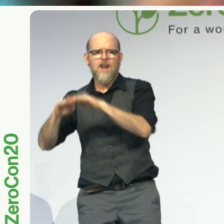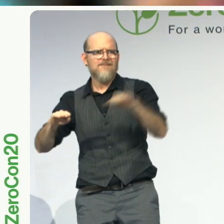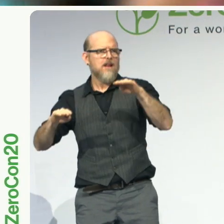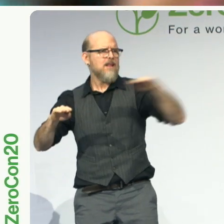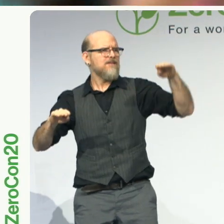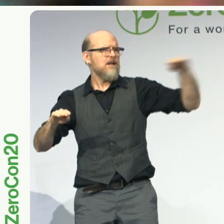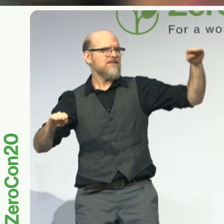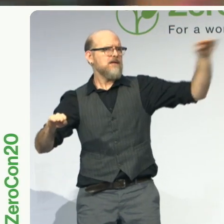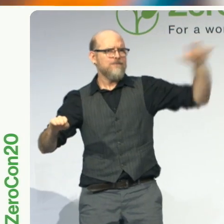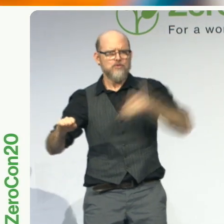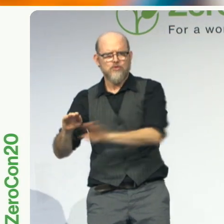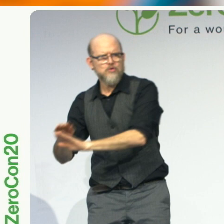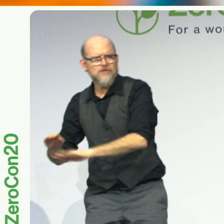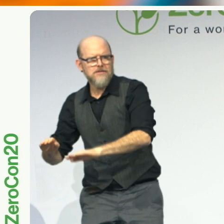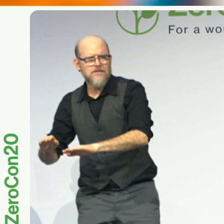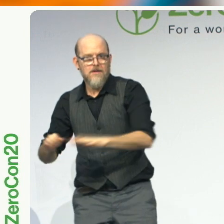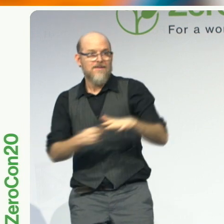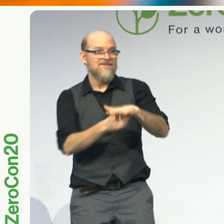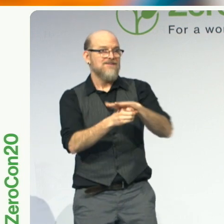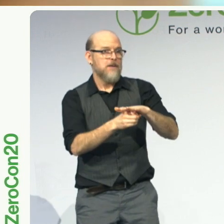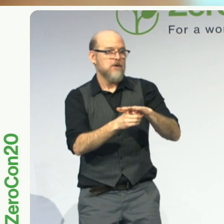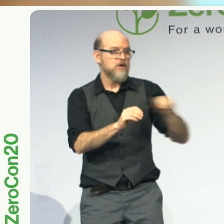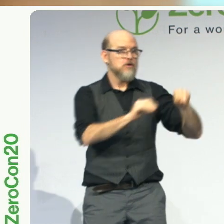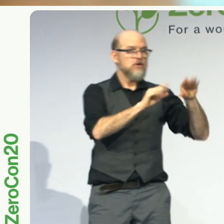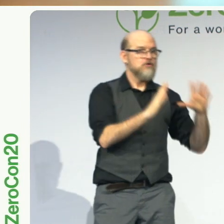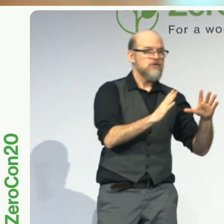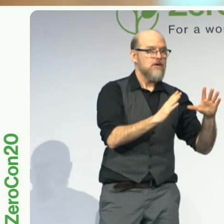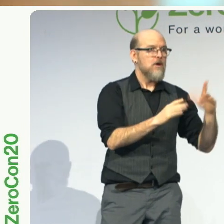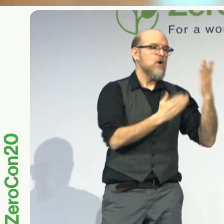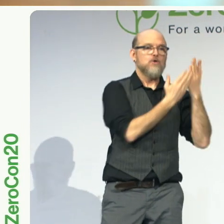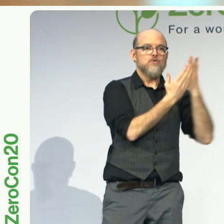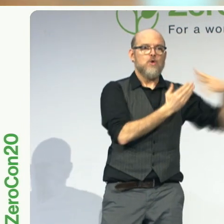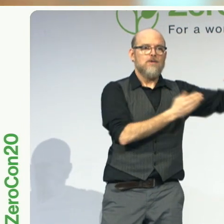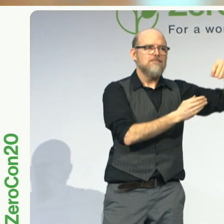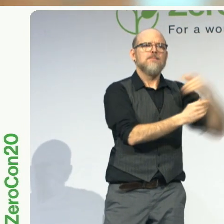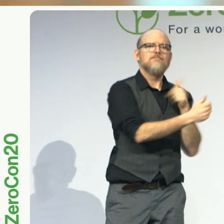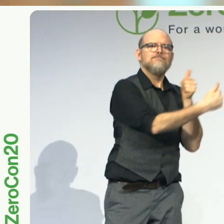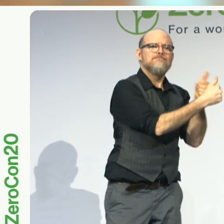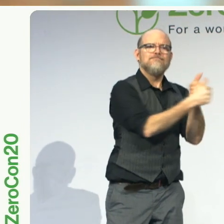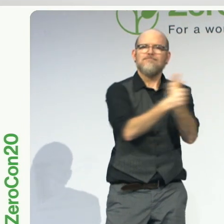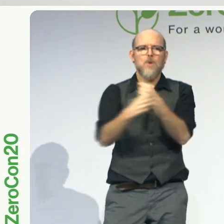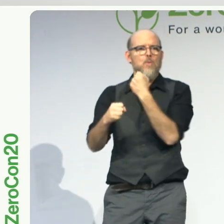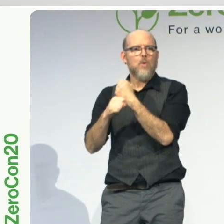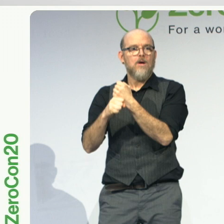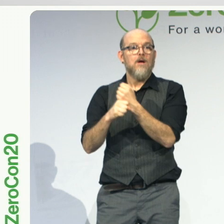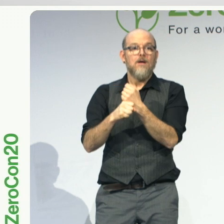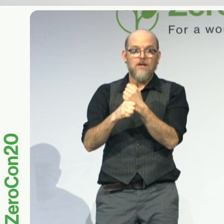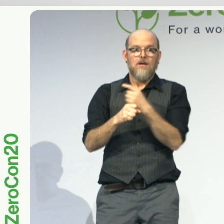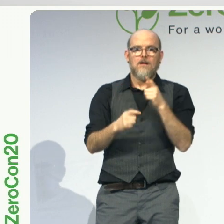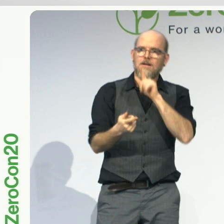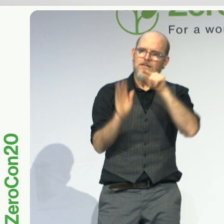and families, with teachers and schools, and also in influencing policy regarding inclusive education.